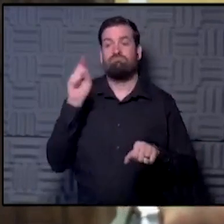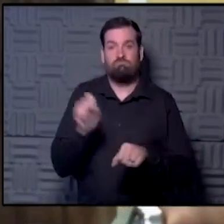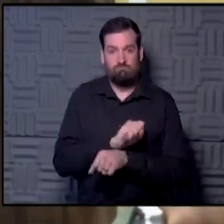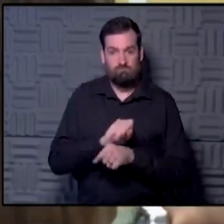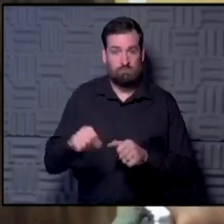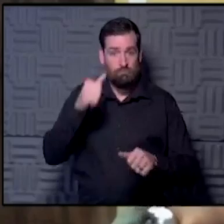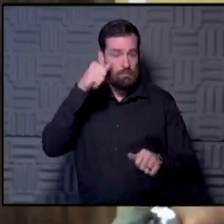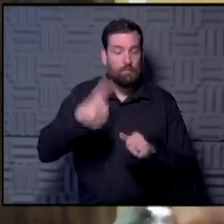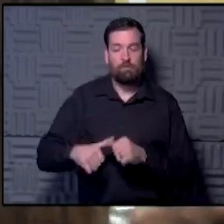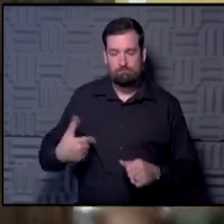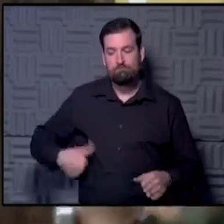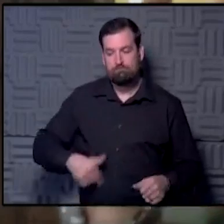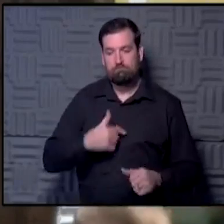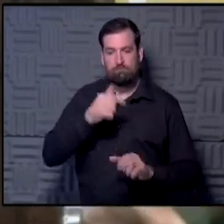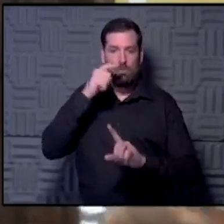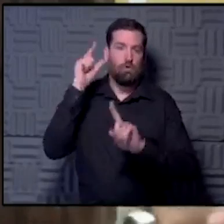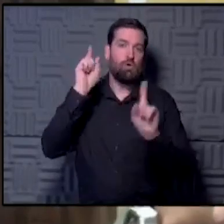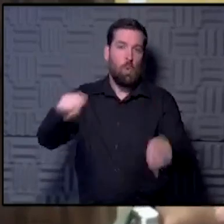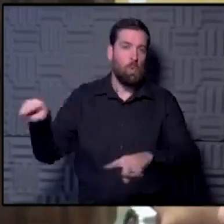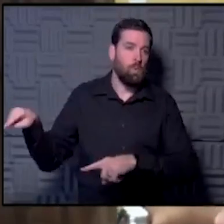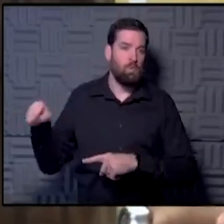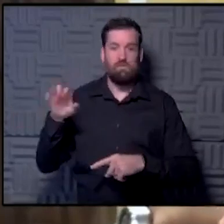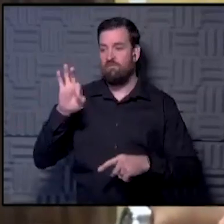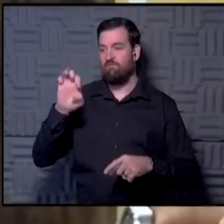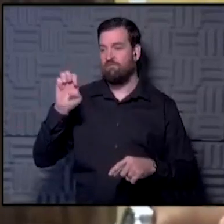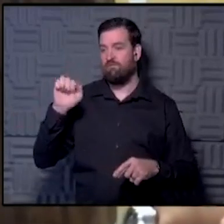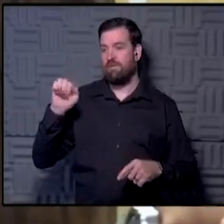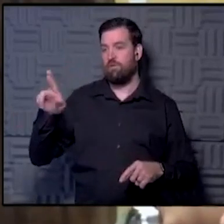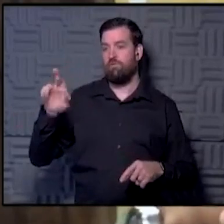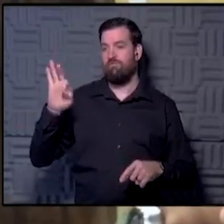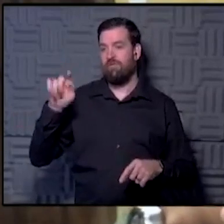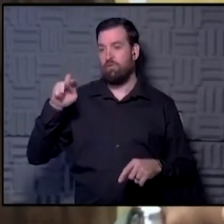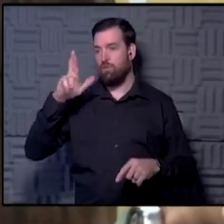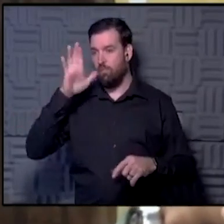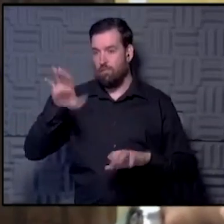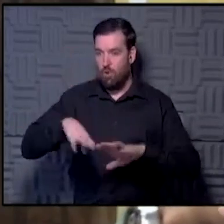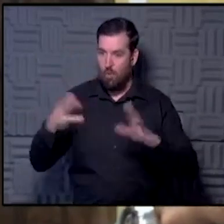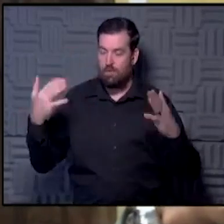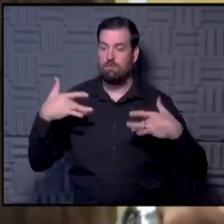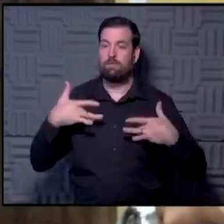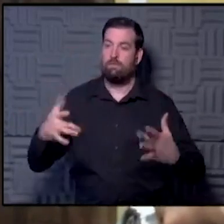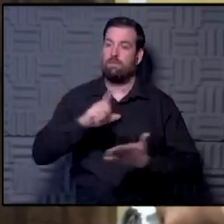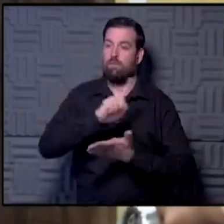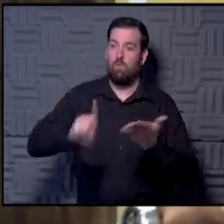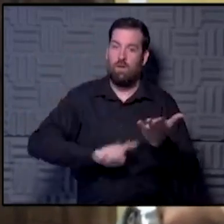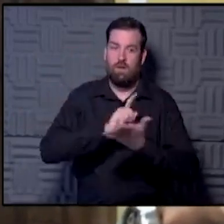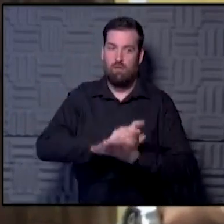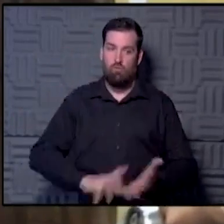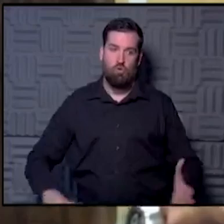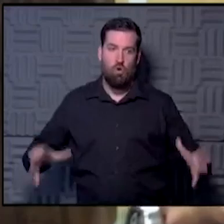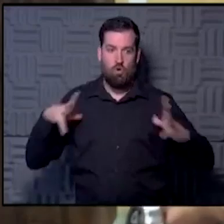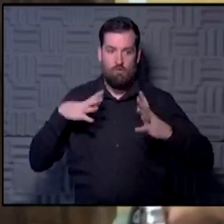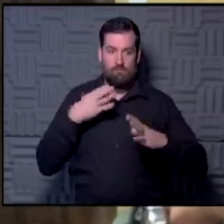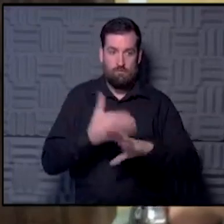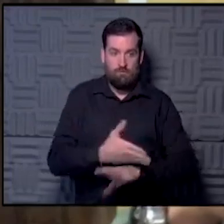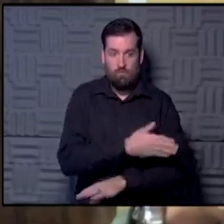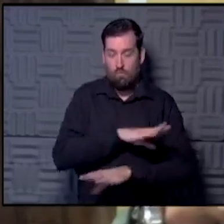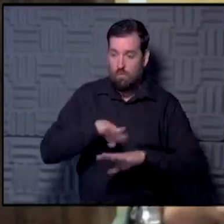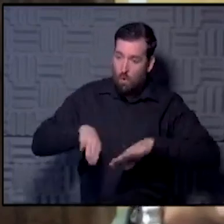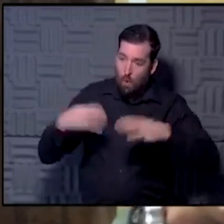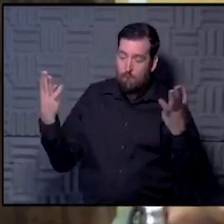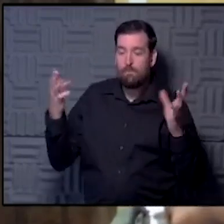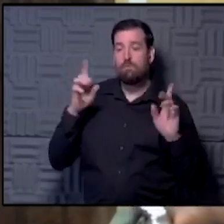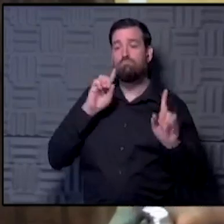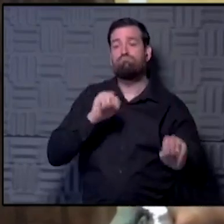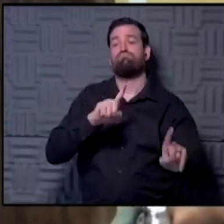still going trick or treating. We will be open. Fear Factory will be open here in Salt Lake City. I usually take an hour off just before we open the show and take her